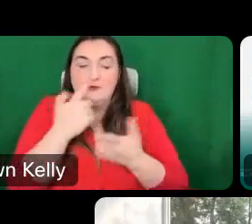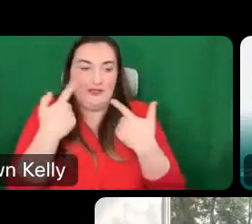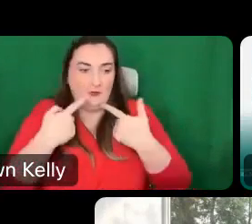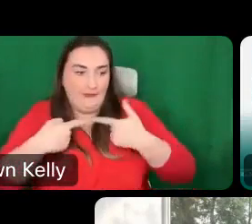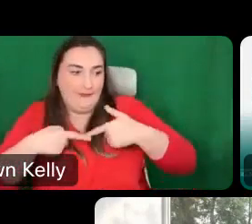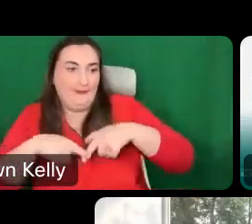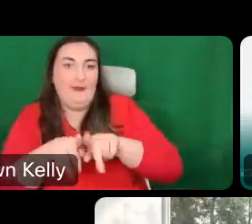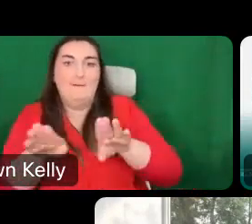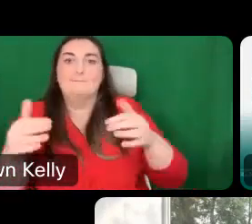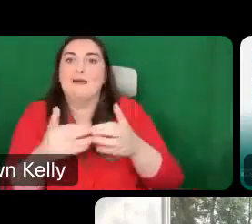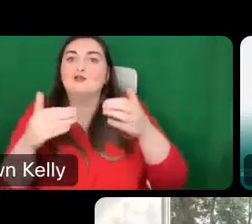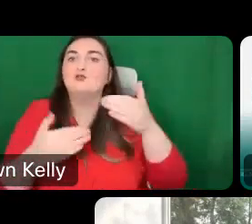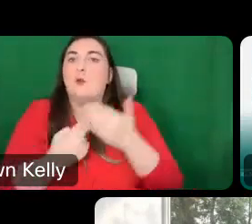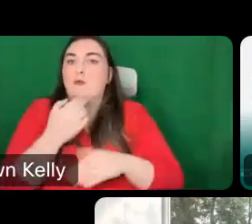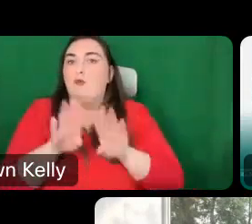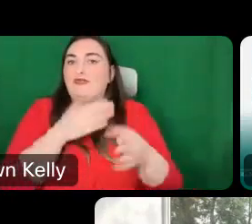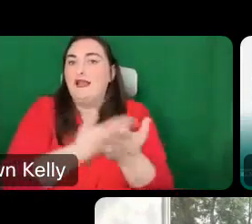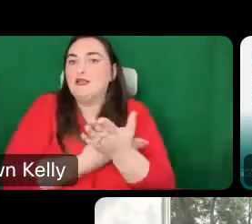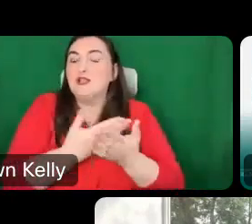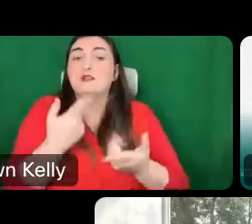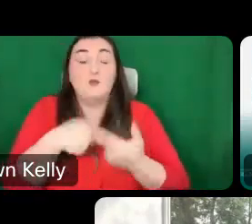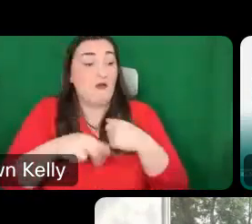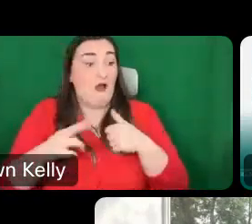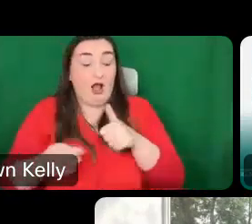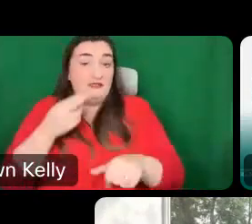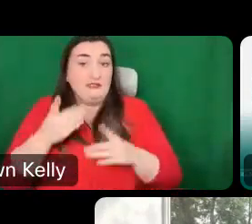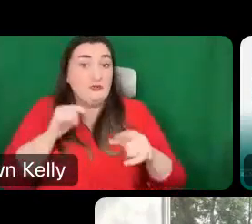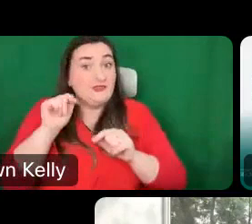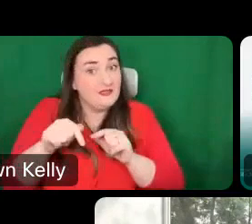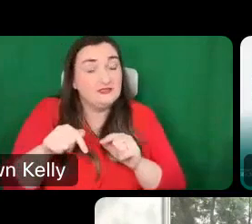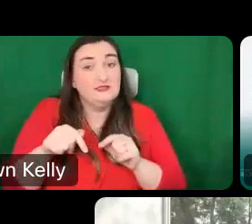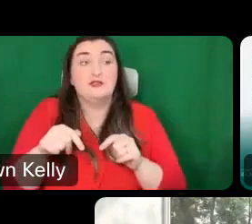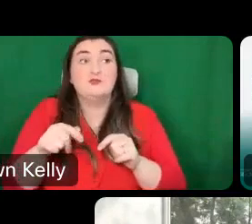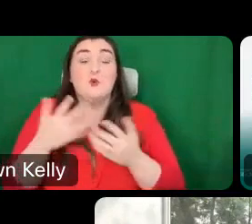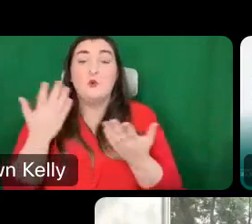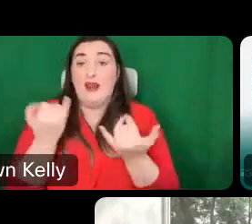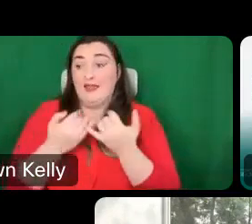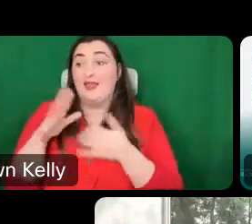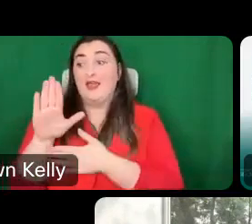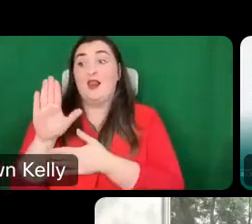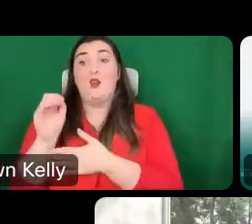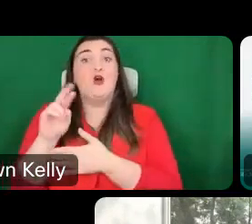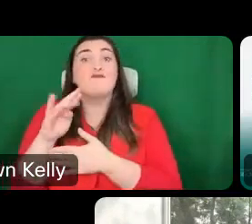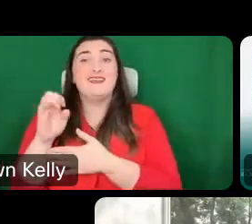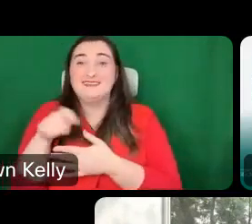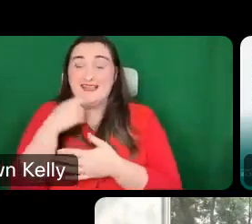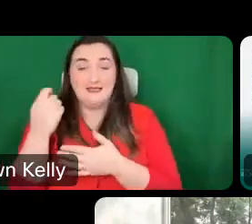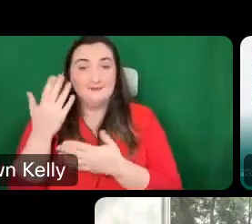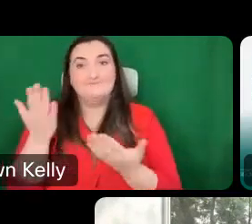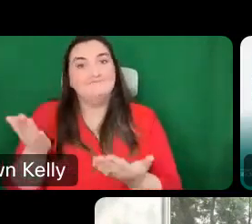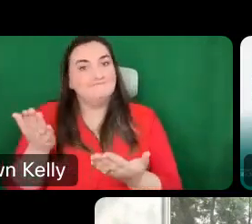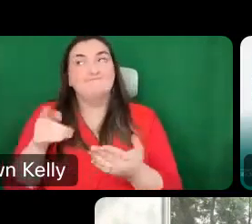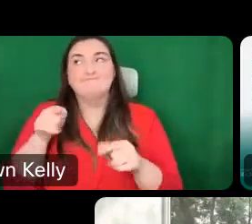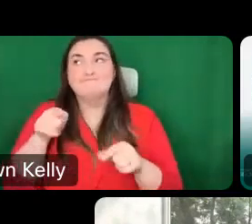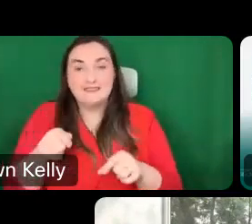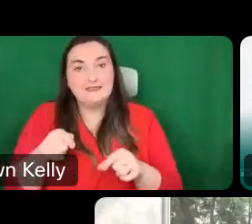it's not that this is all new. We're already doing this because there's, as Lorraine said, unfortunately